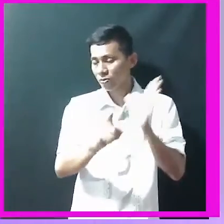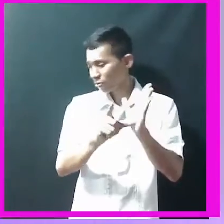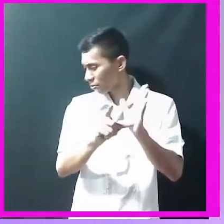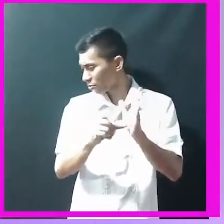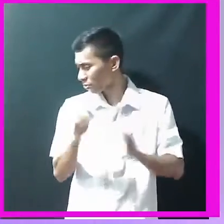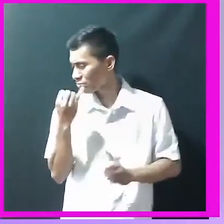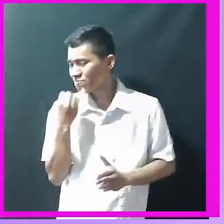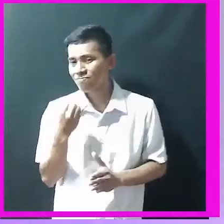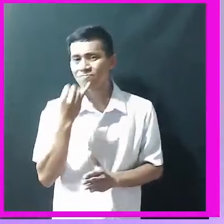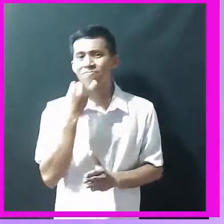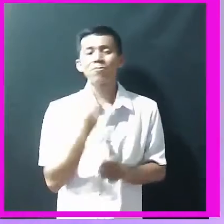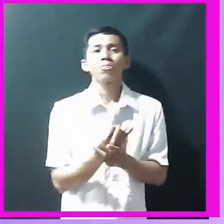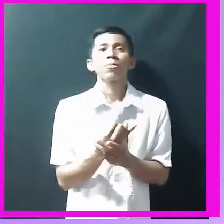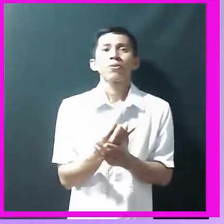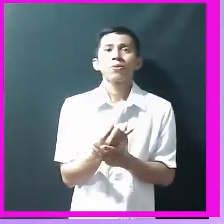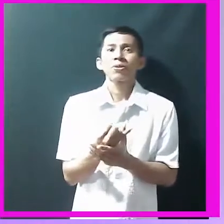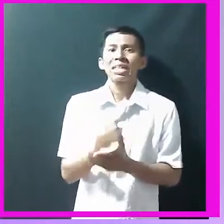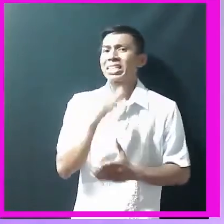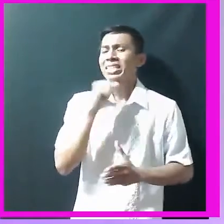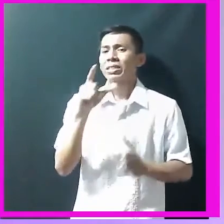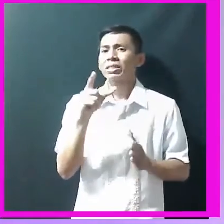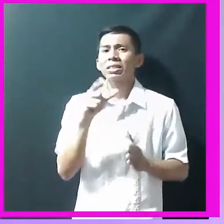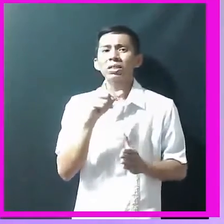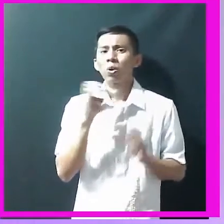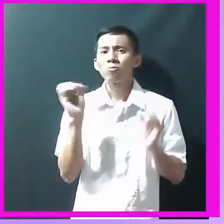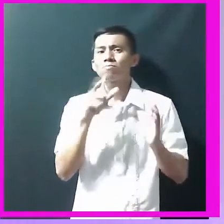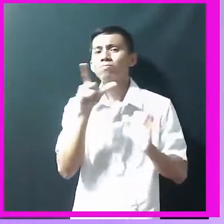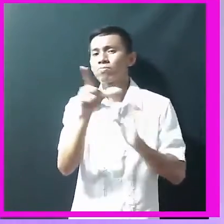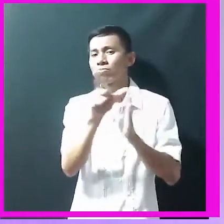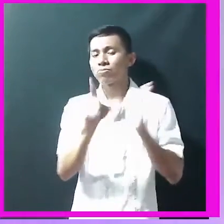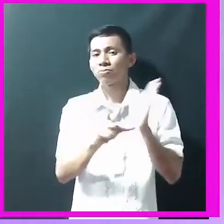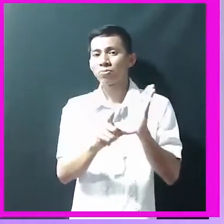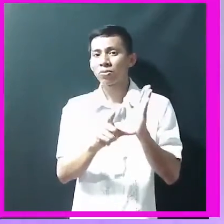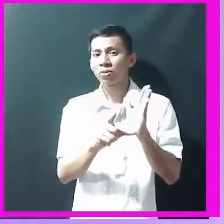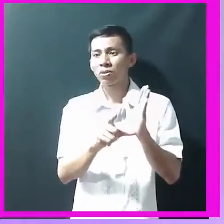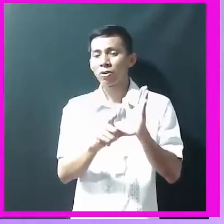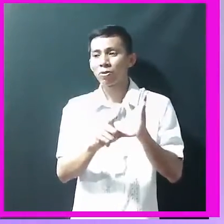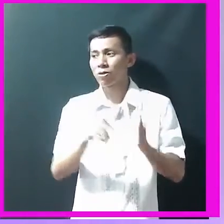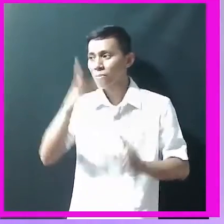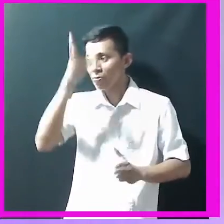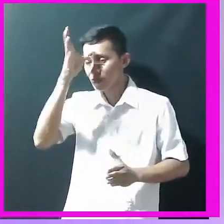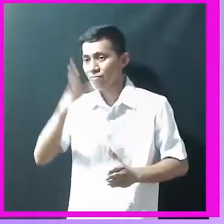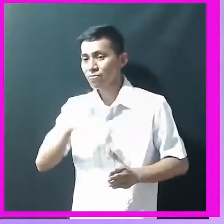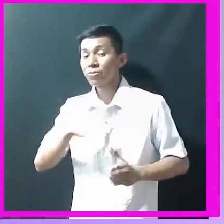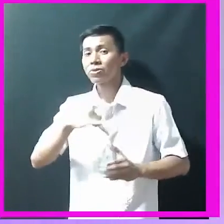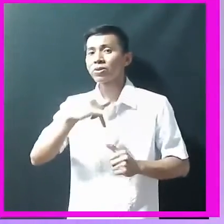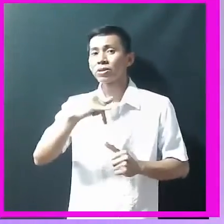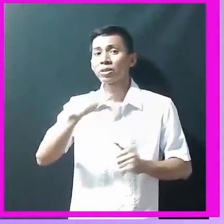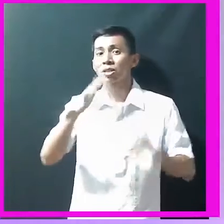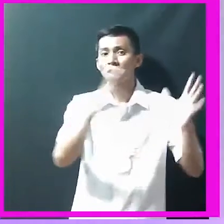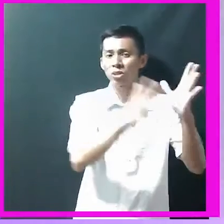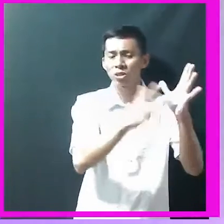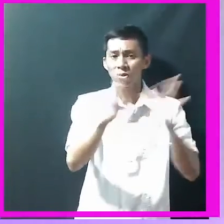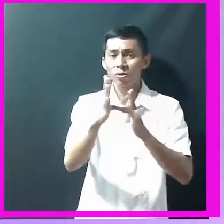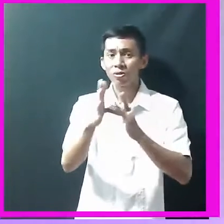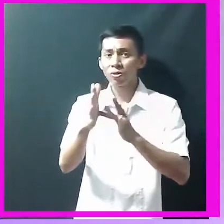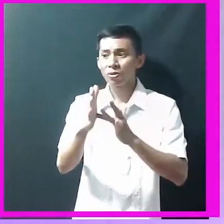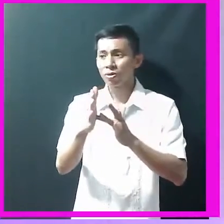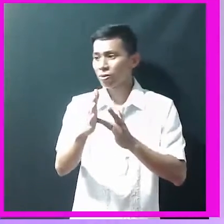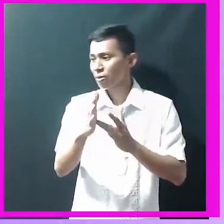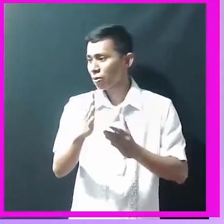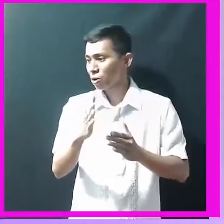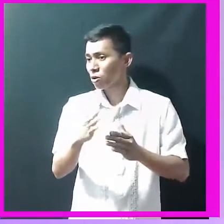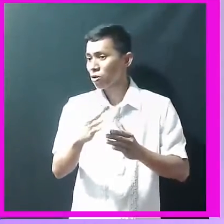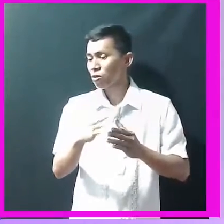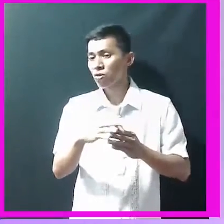him, "It is not lawful for us to put any man to death." That the saying of Jesus might be